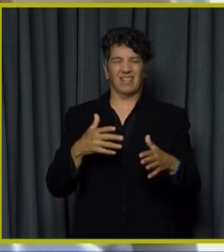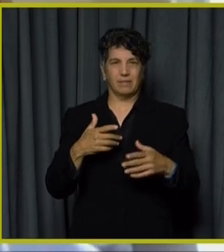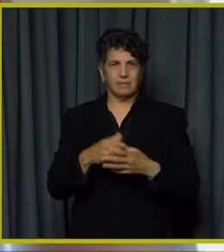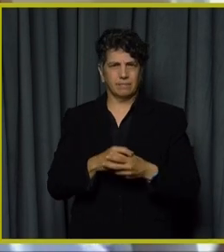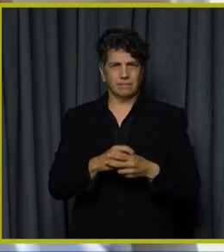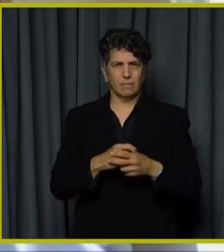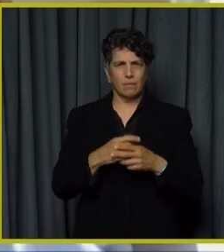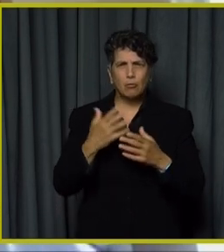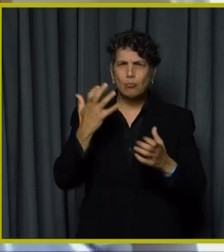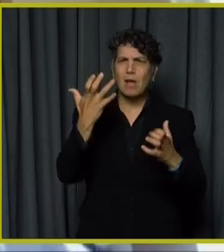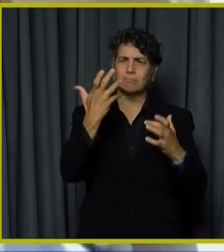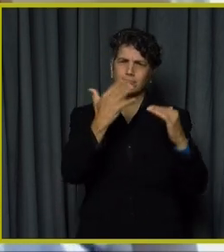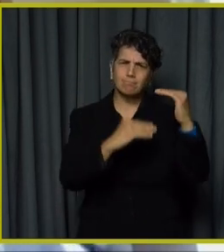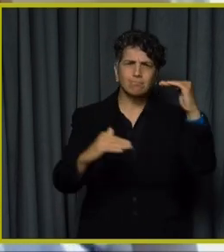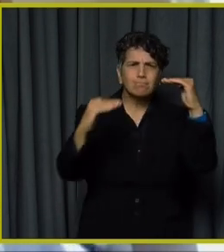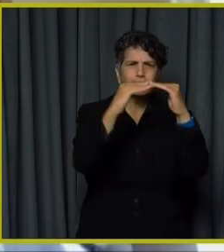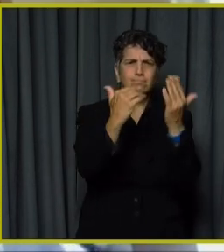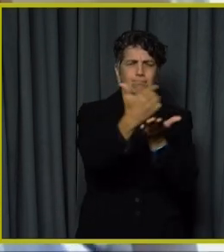me, I find that